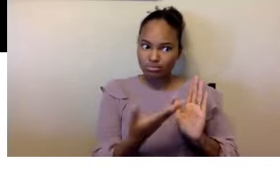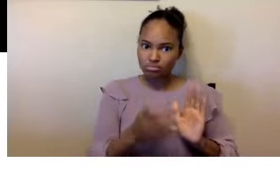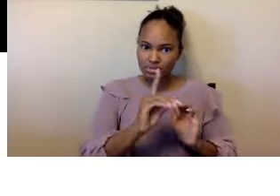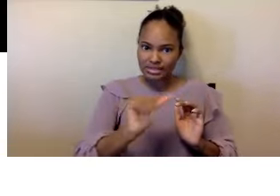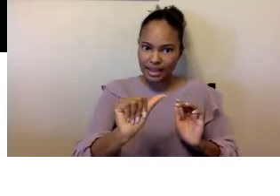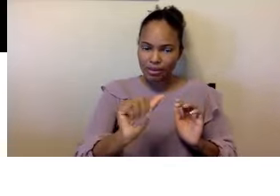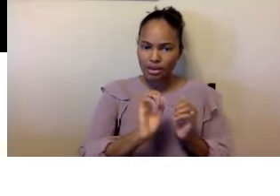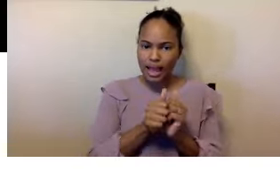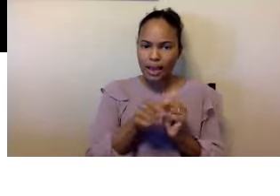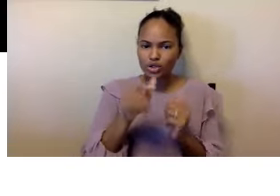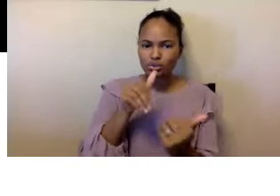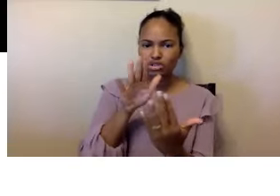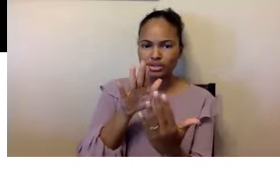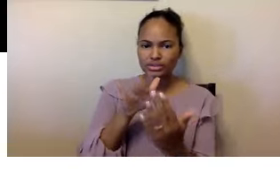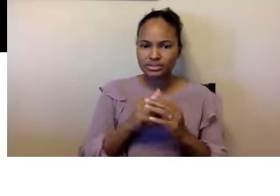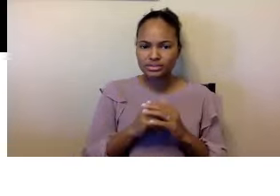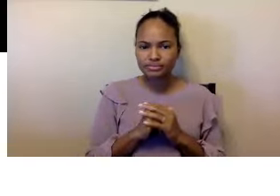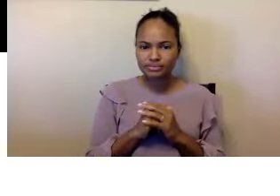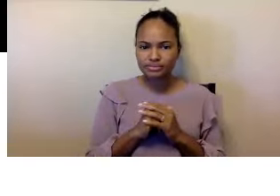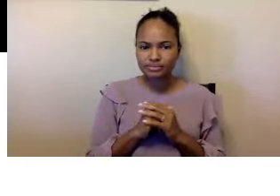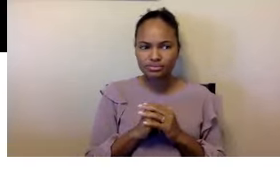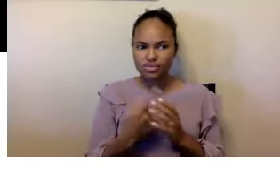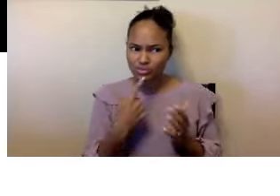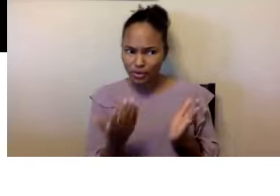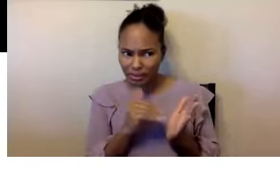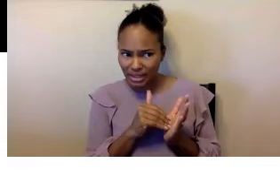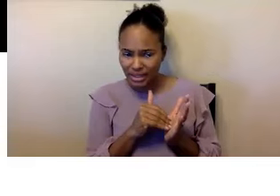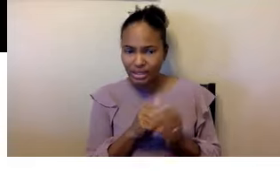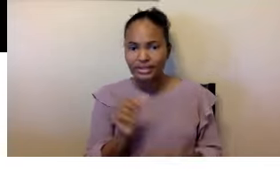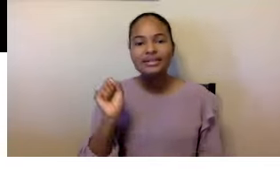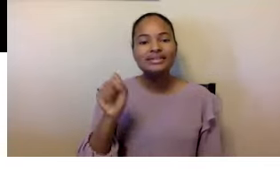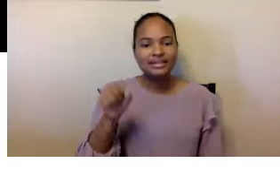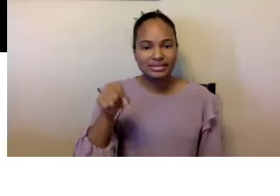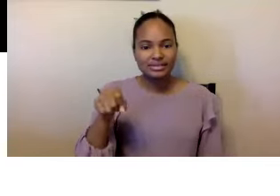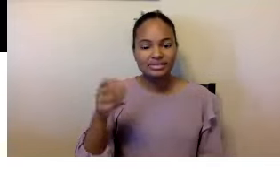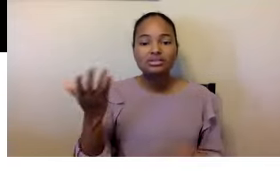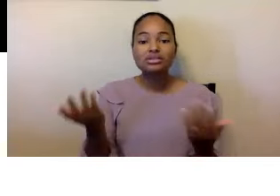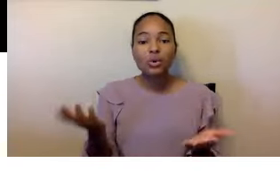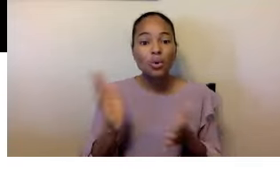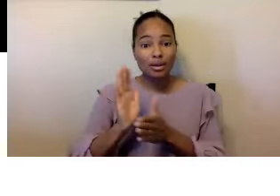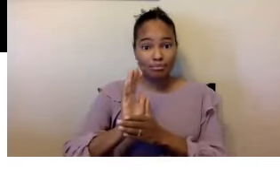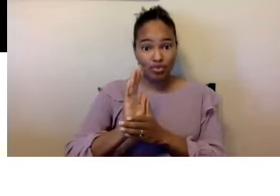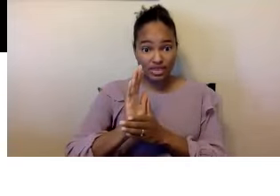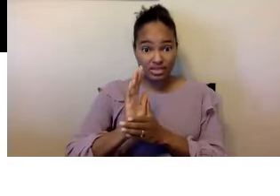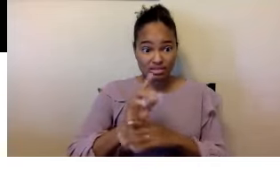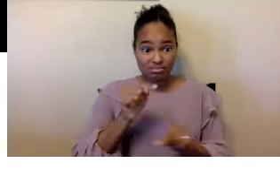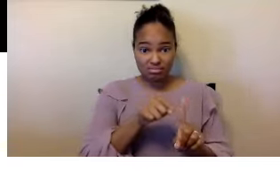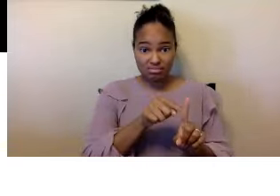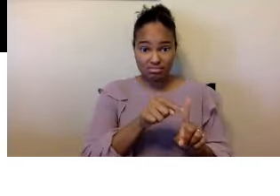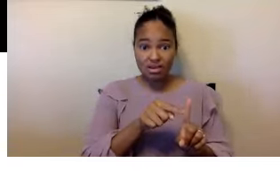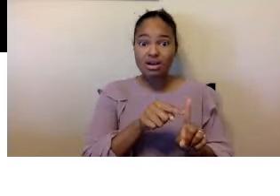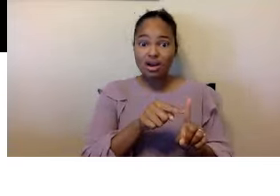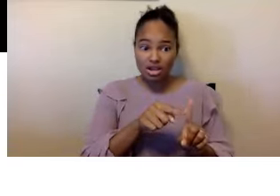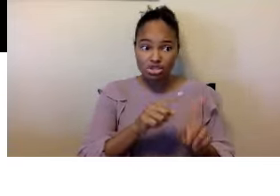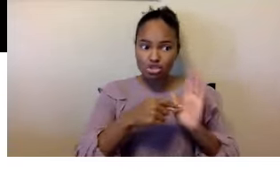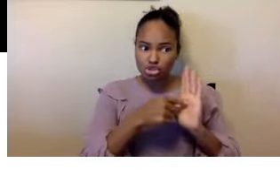Wait, can you repeat that question again? Of course. How do you view or address movies that portray those with disabilities,